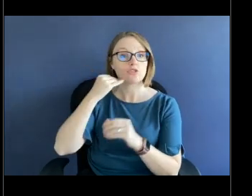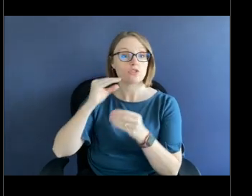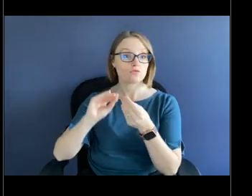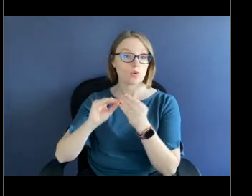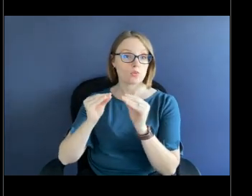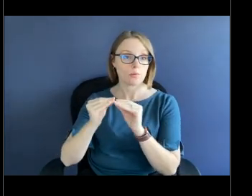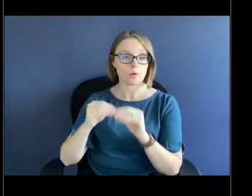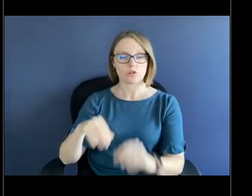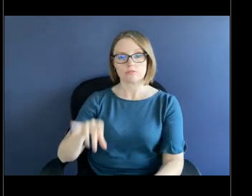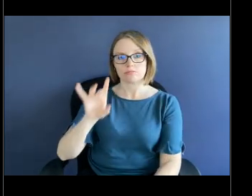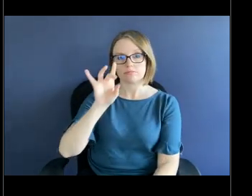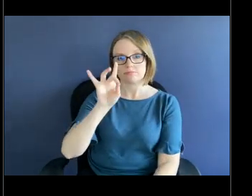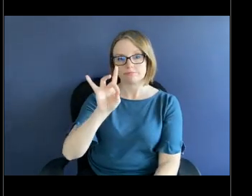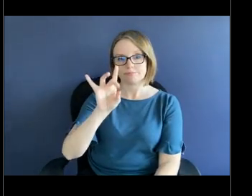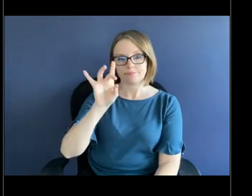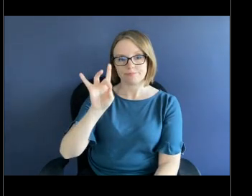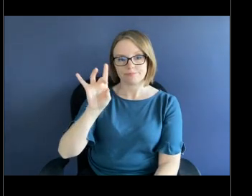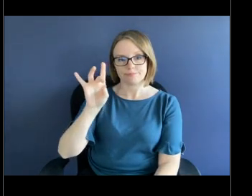at